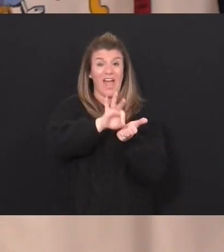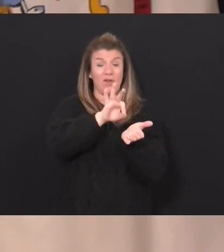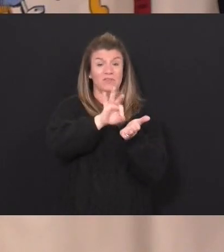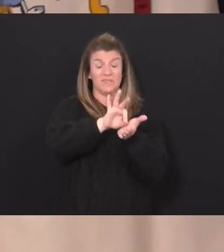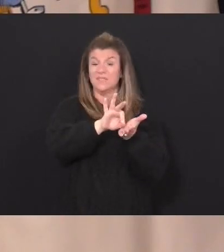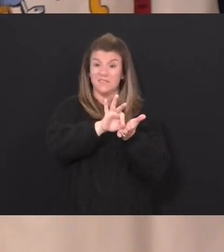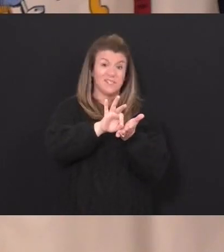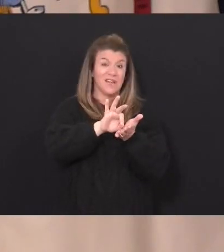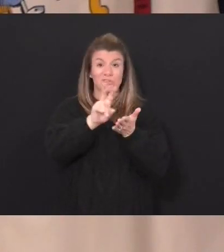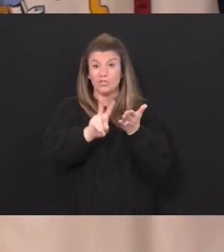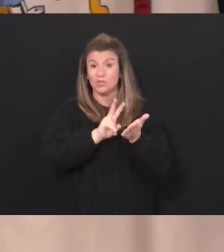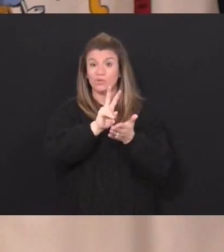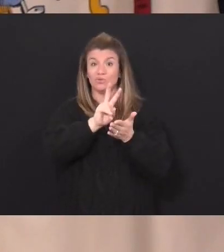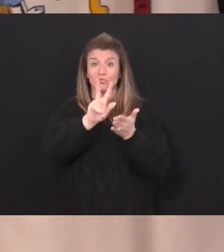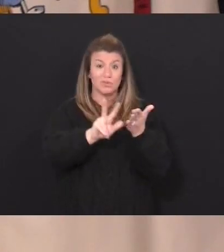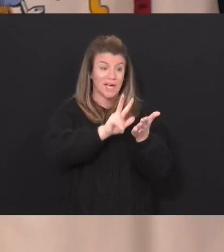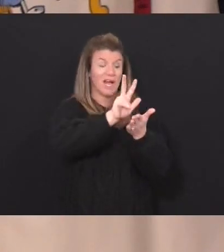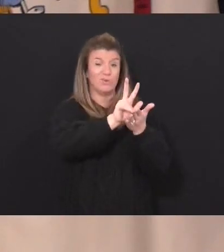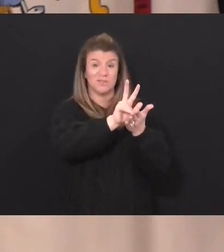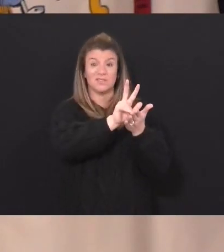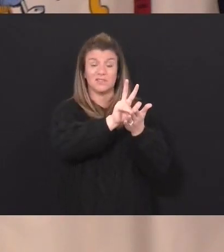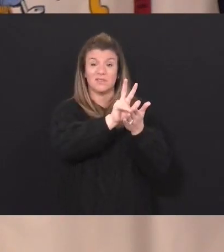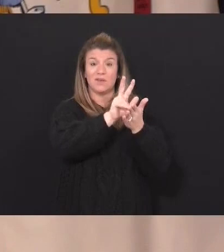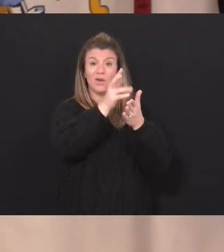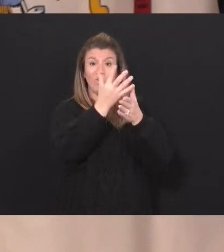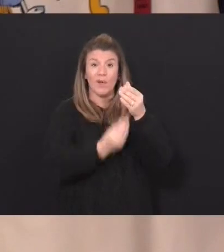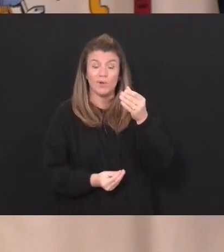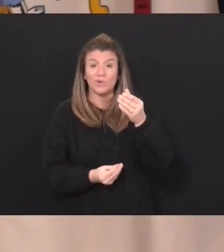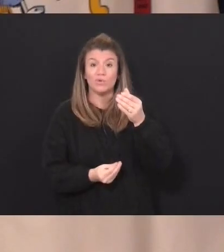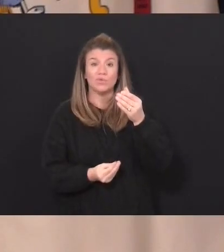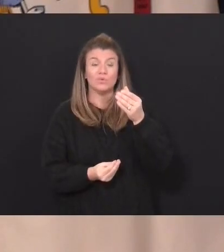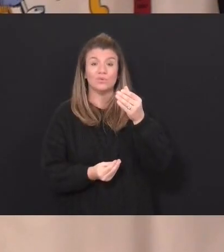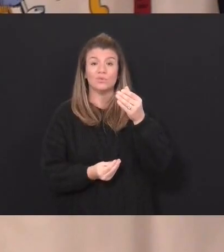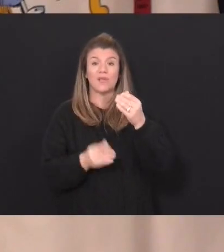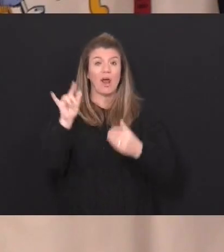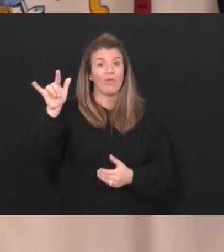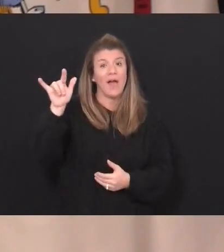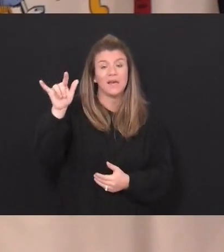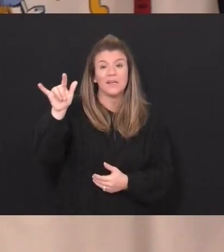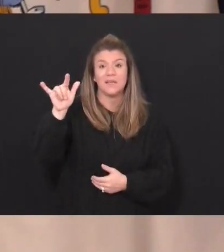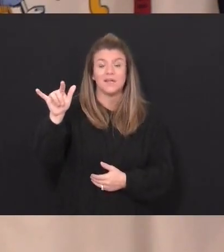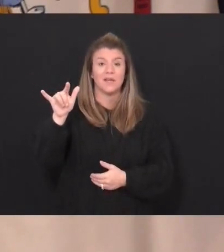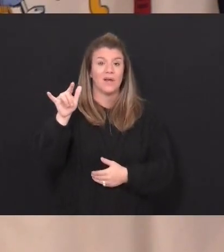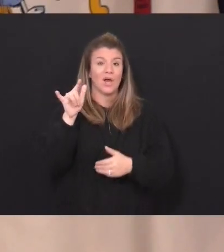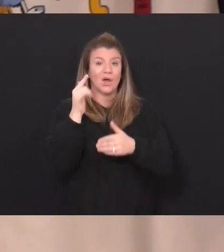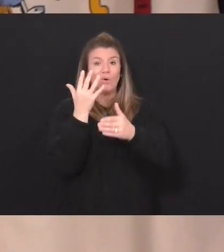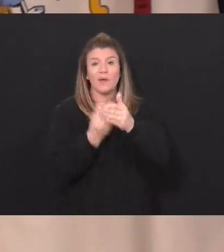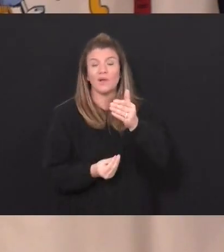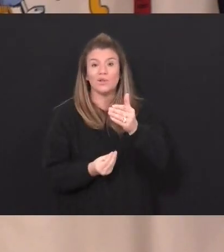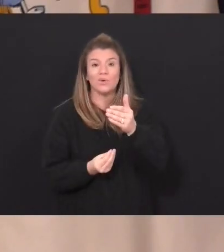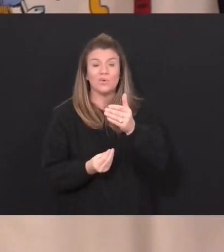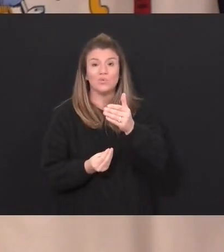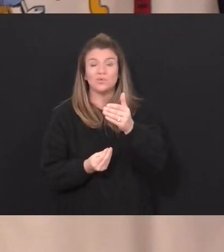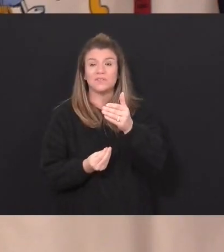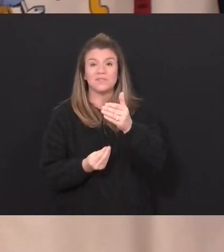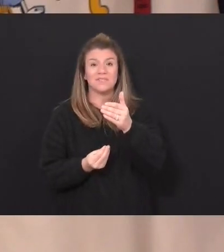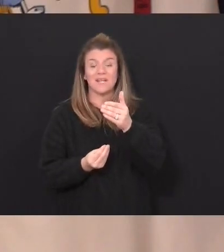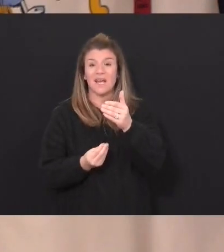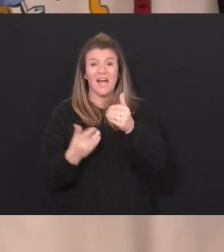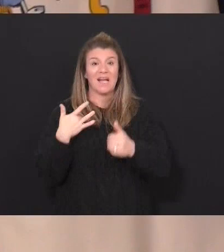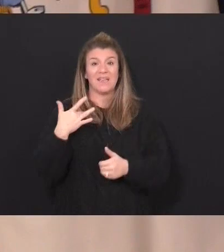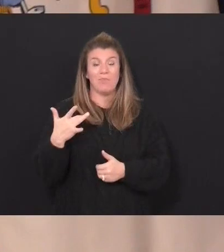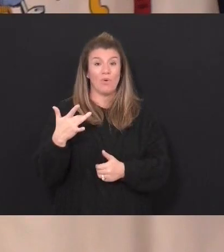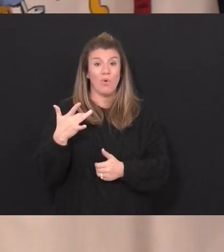hours, we lose an airliner. We lose an absolute capacity of a